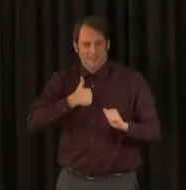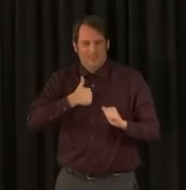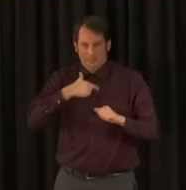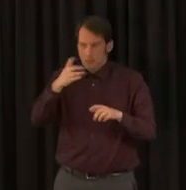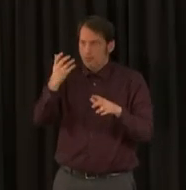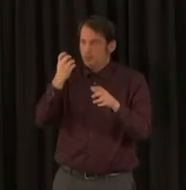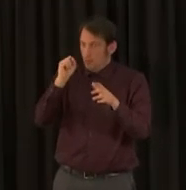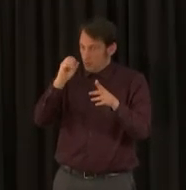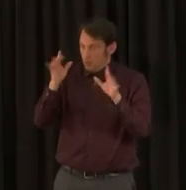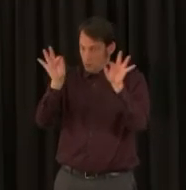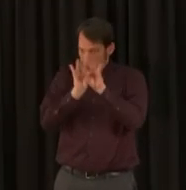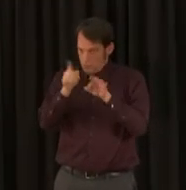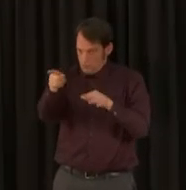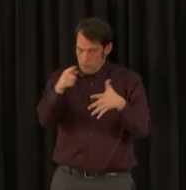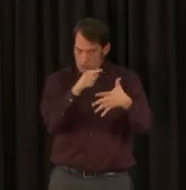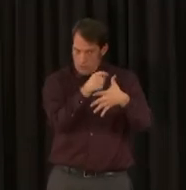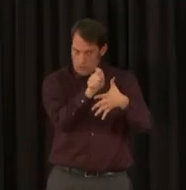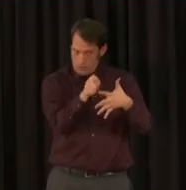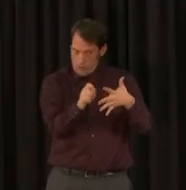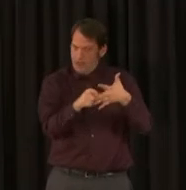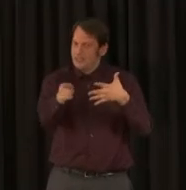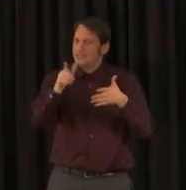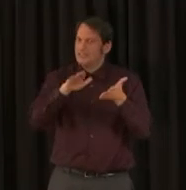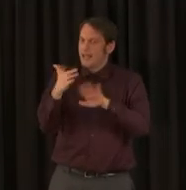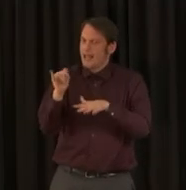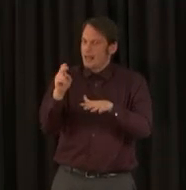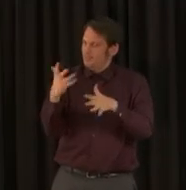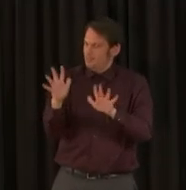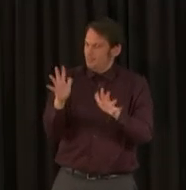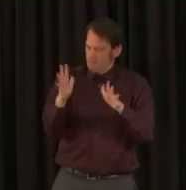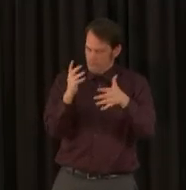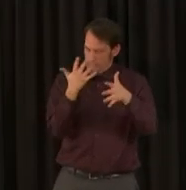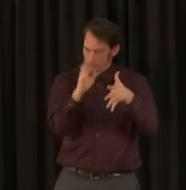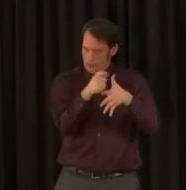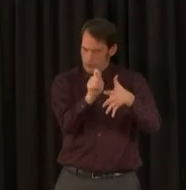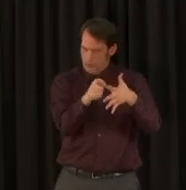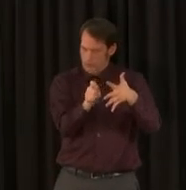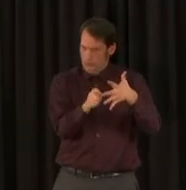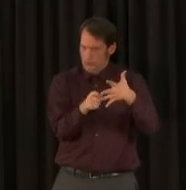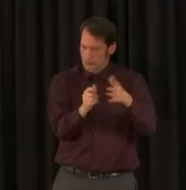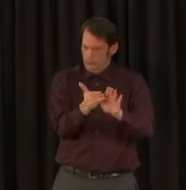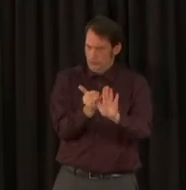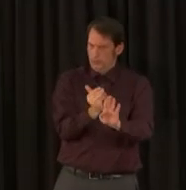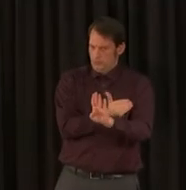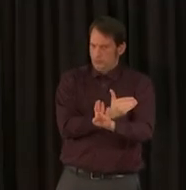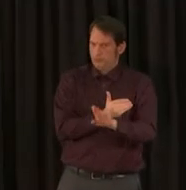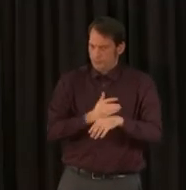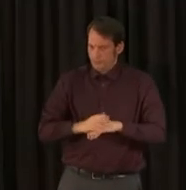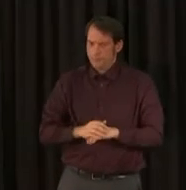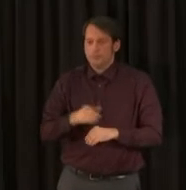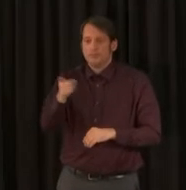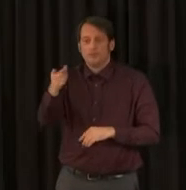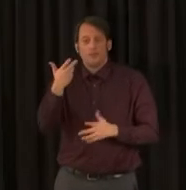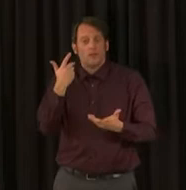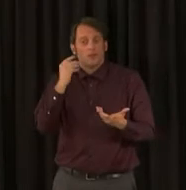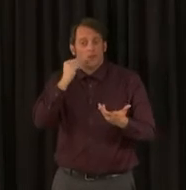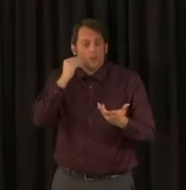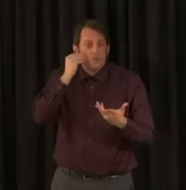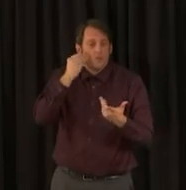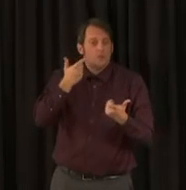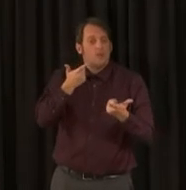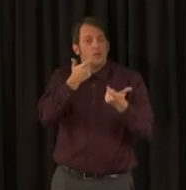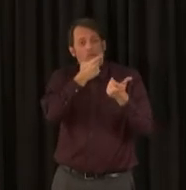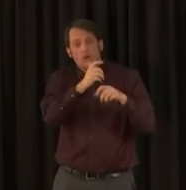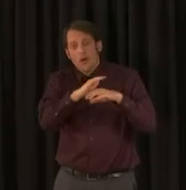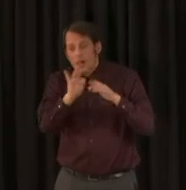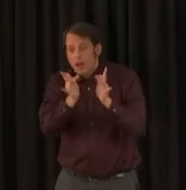either. So why don't we bring in some of the questions from those who are watching from home or from the office, and go